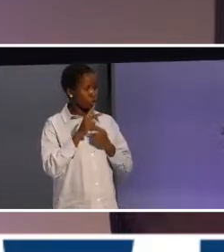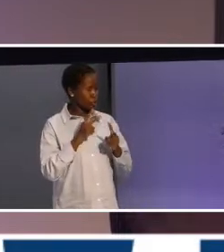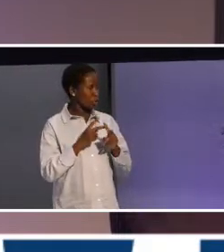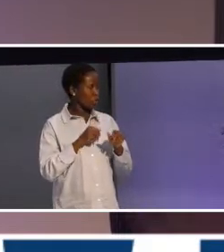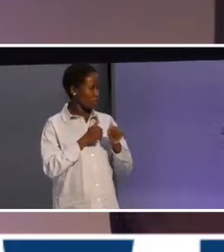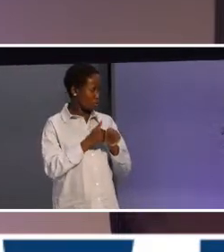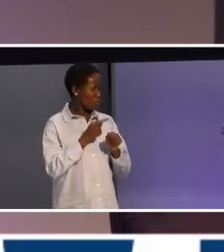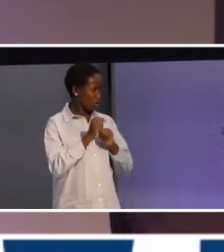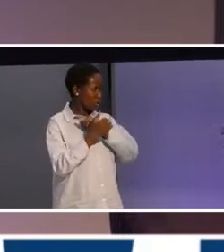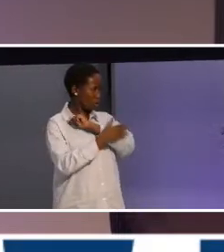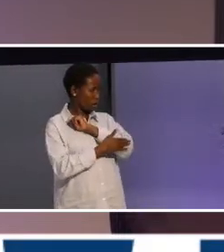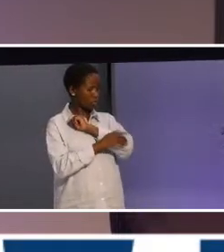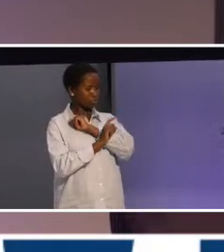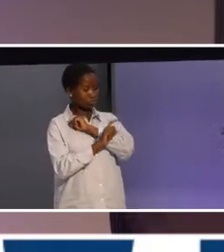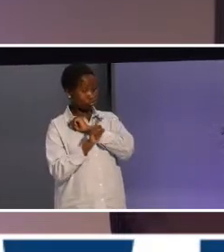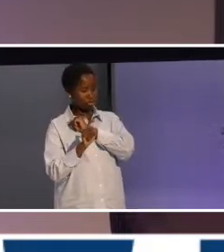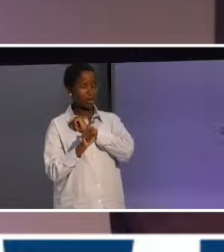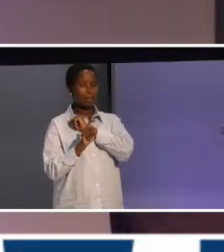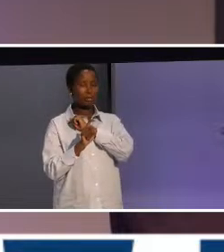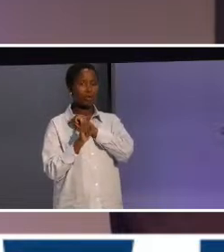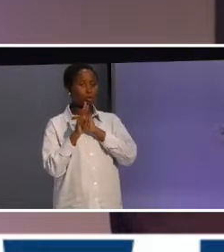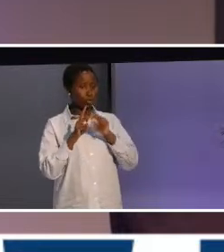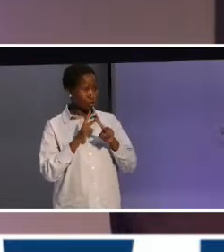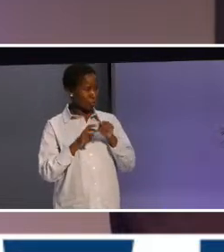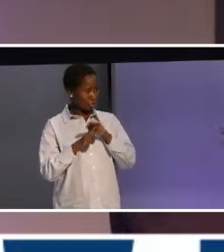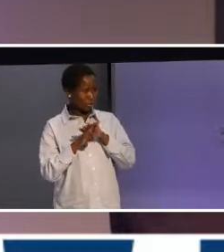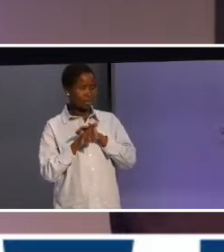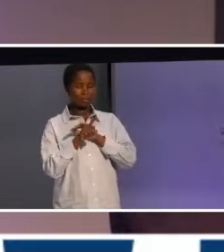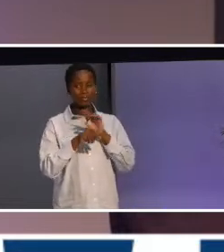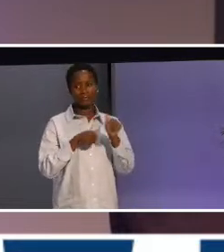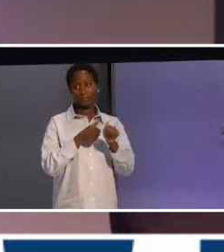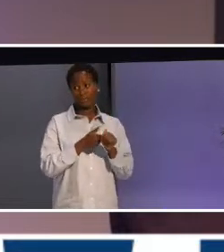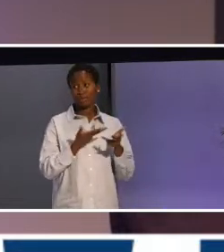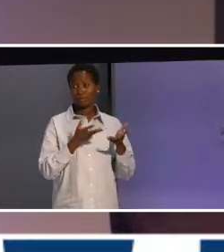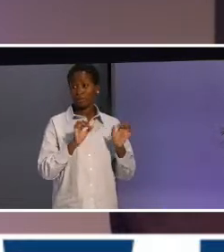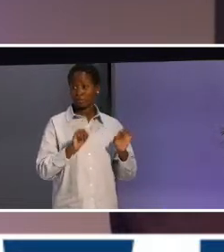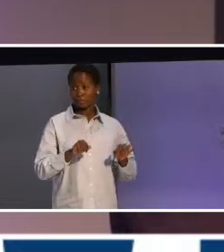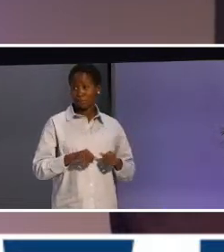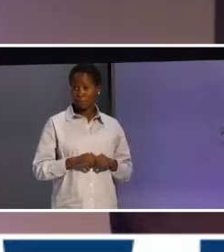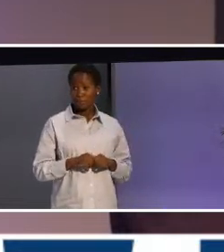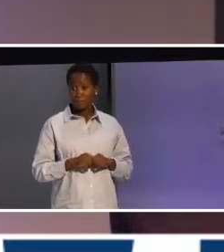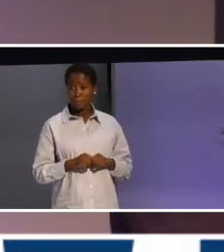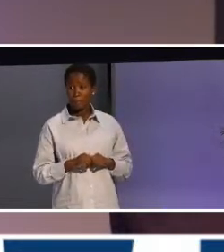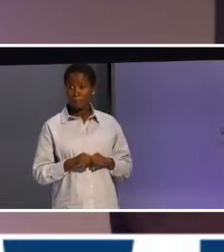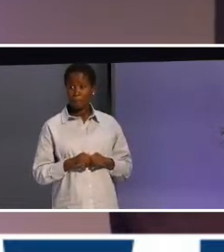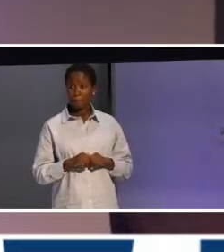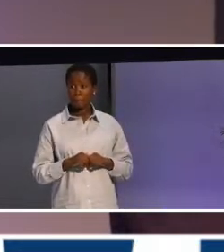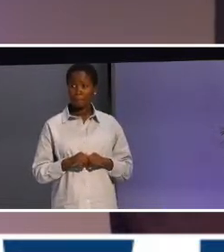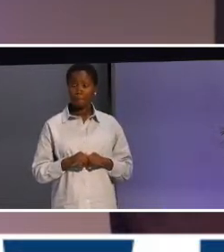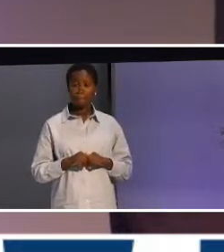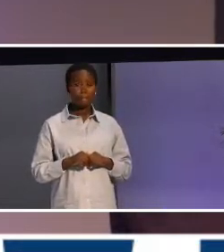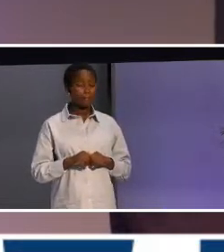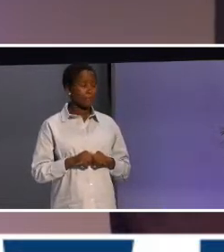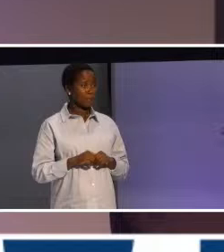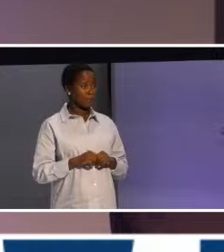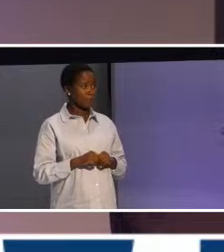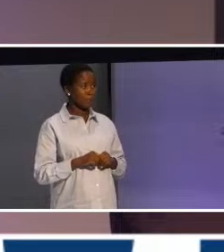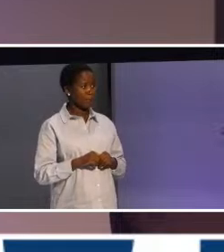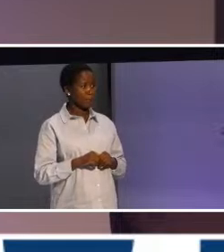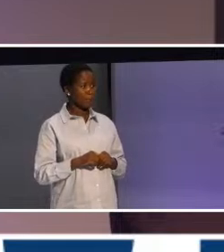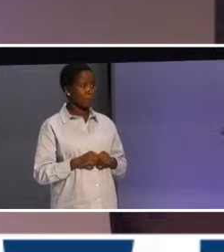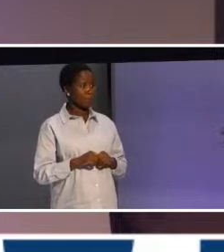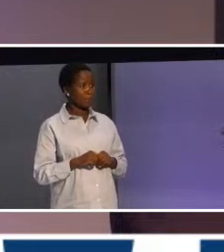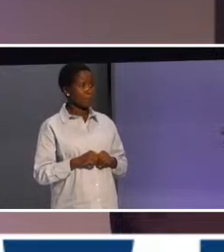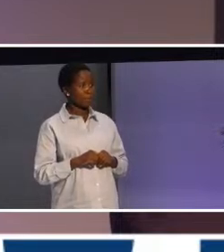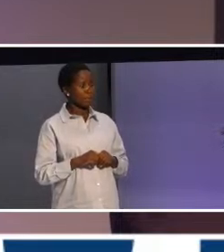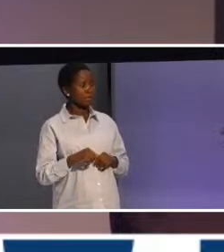strife in a country and in the region. We are always reminded of fundamental precepts that